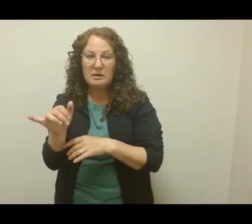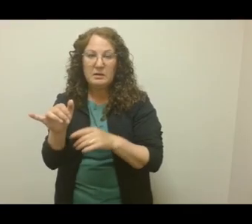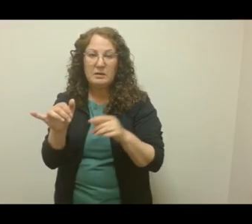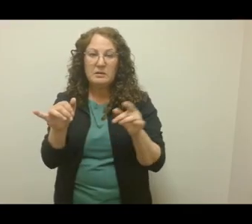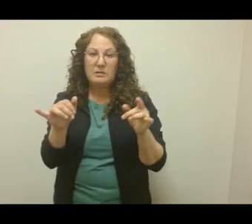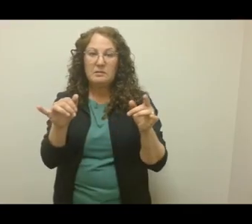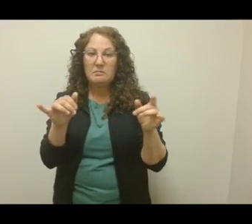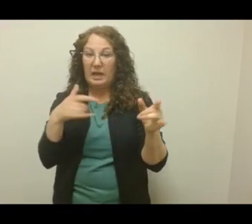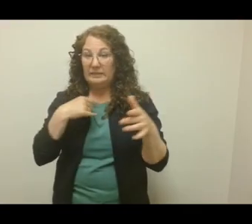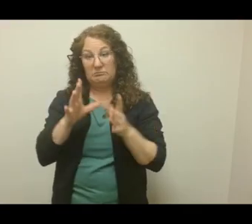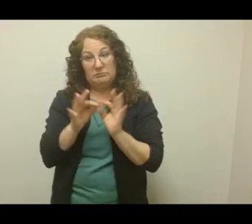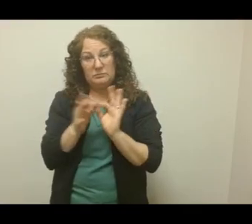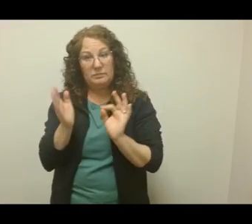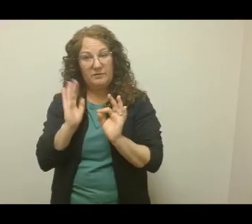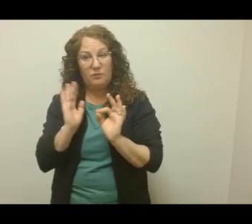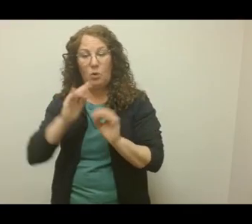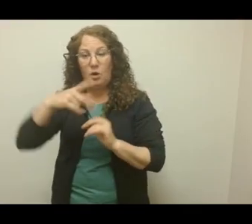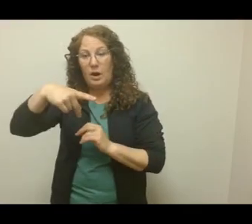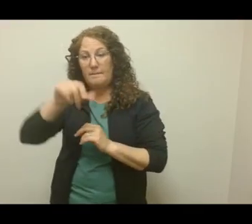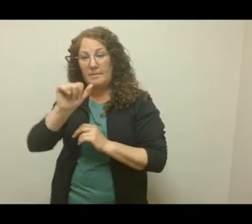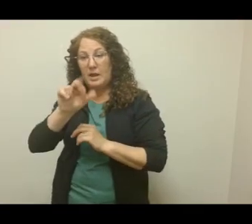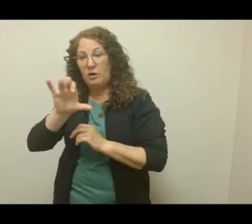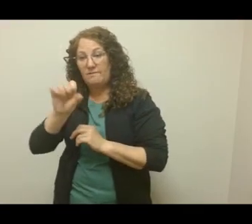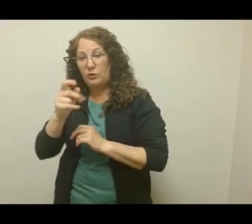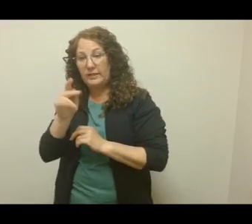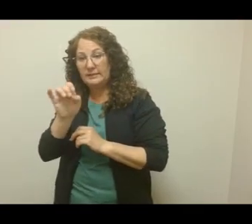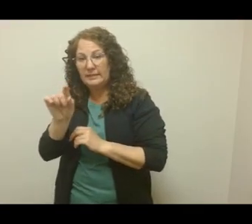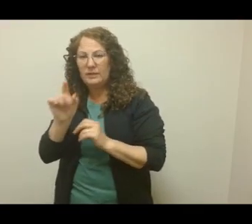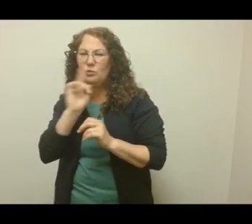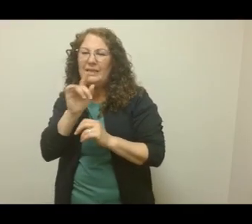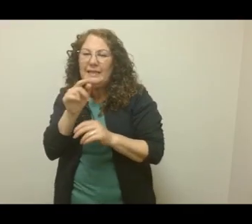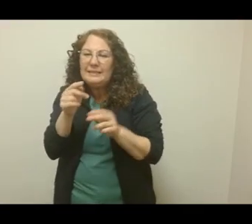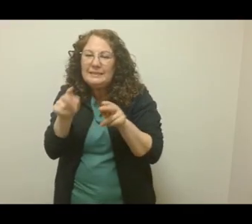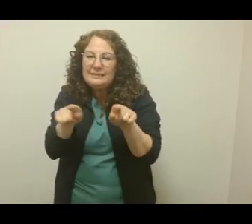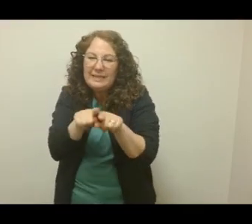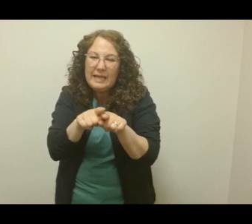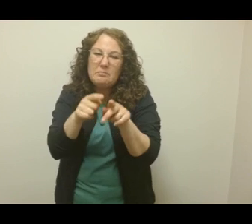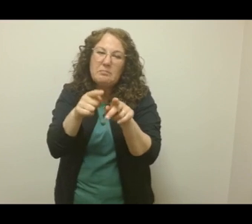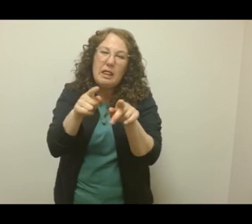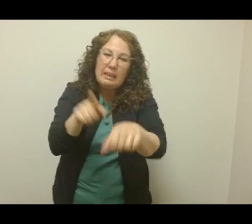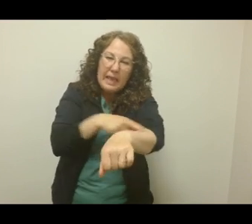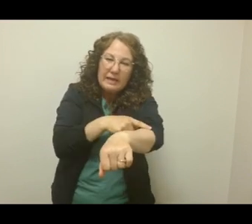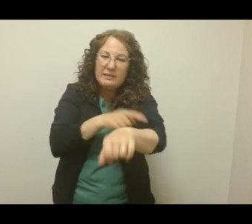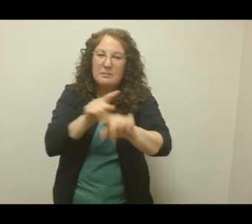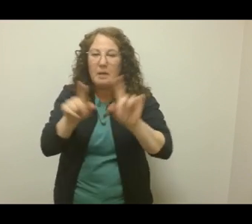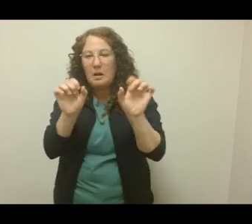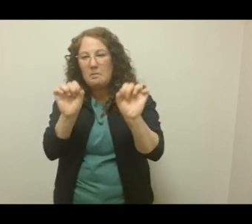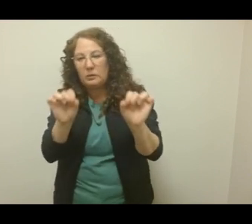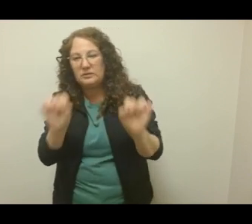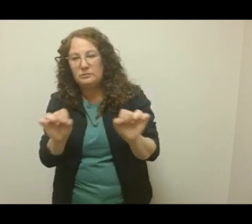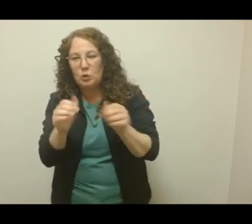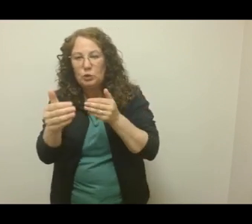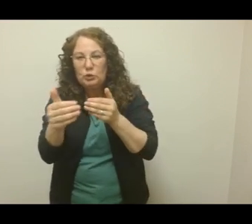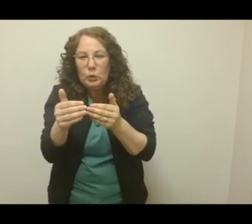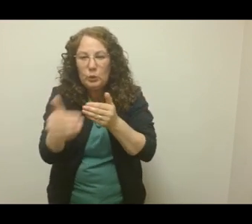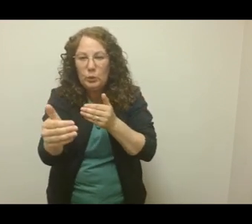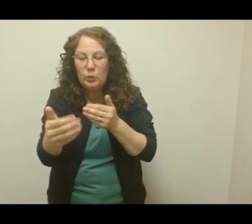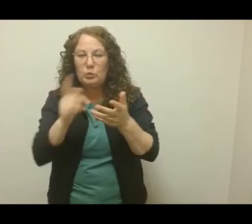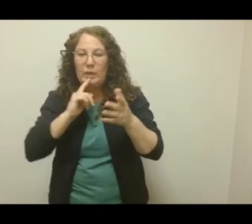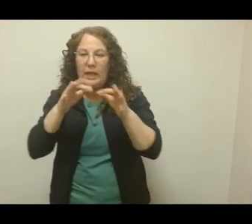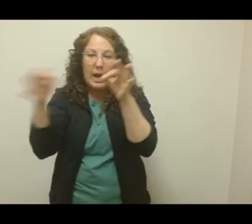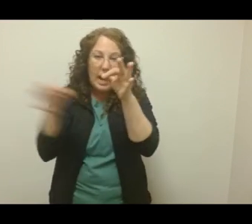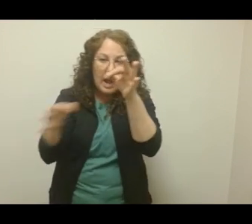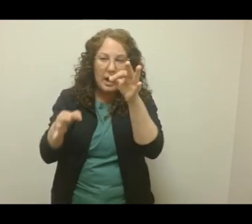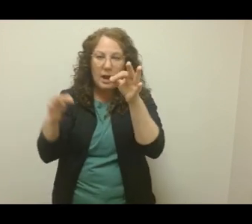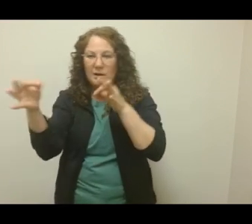workshop, paraphrases are often a similar length, but they don't have to be. They can be a little longer, a little shorter, depending again on how you're expressing